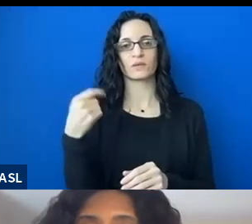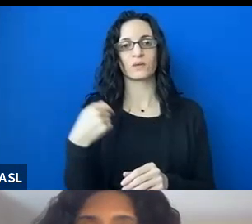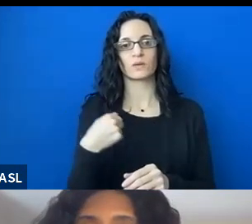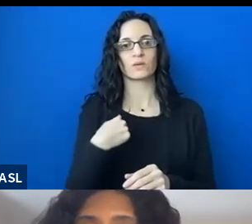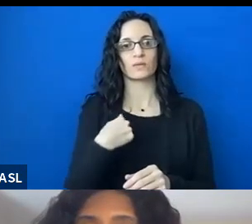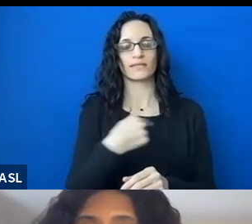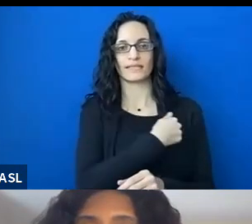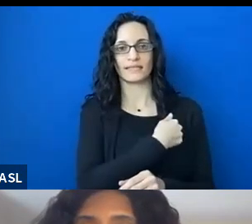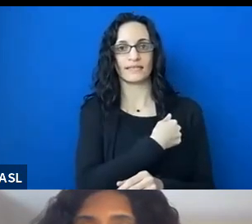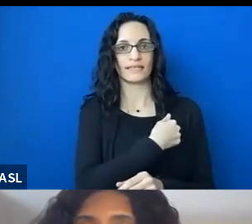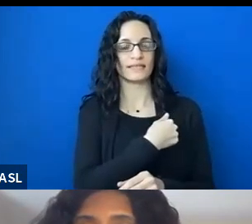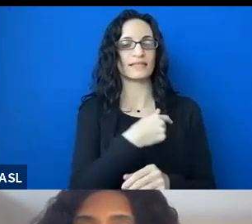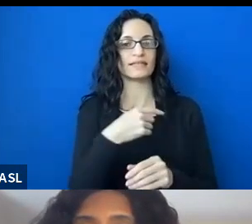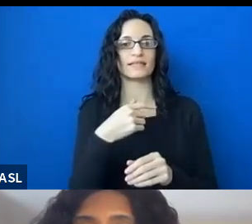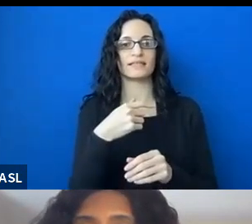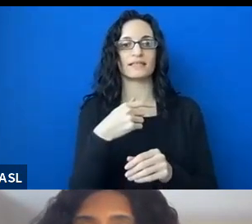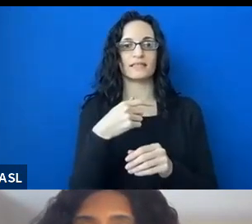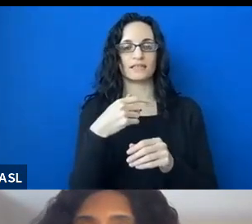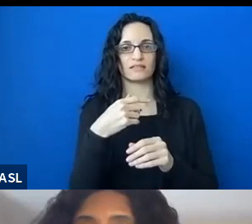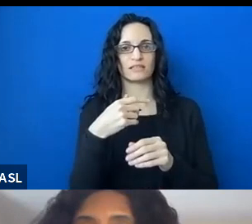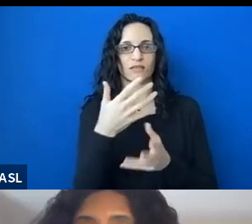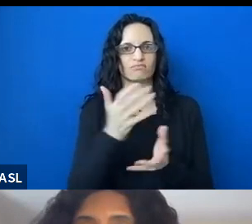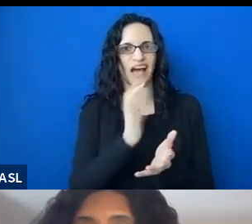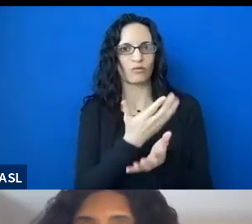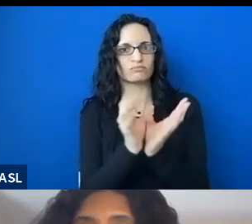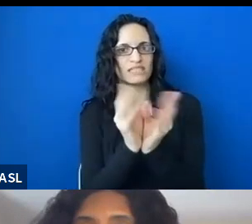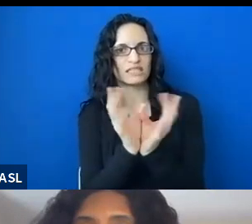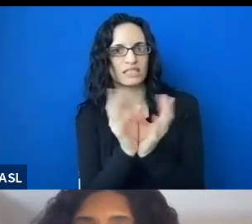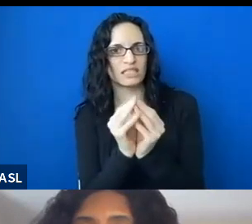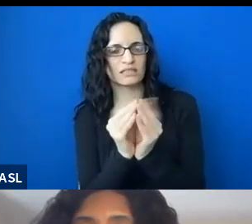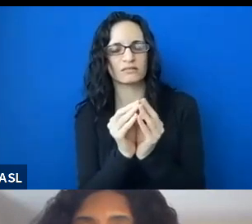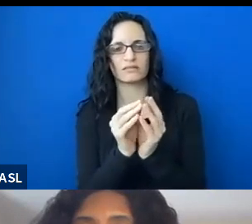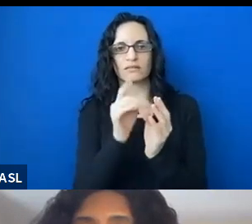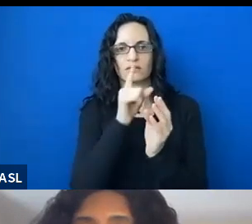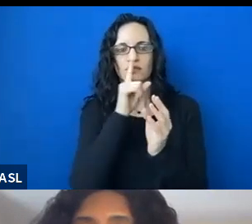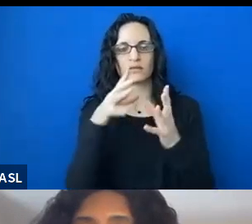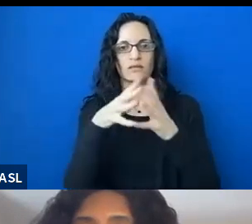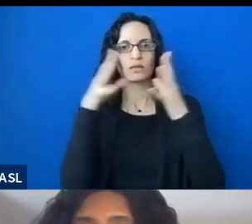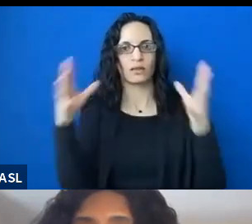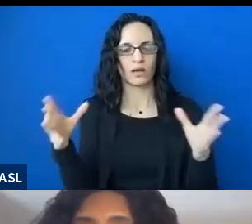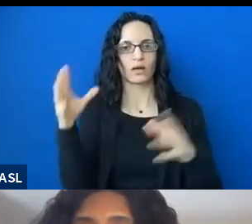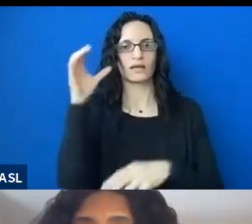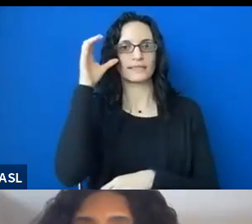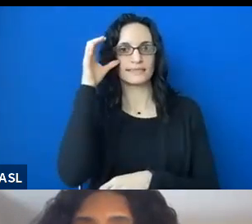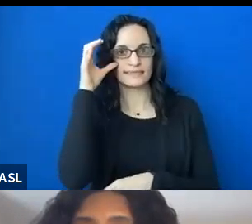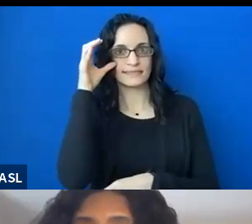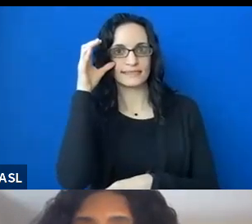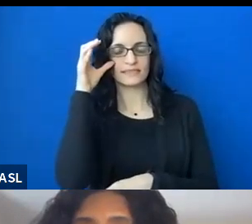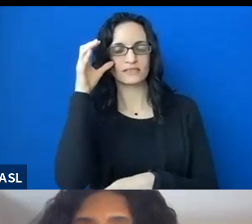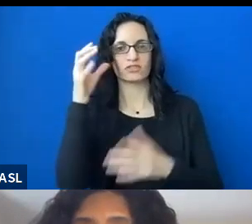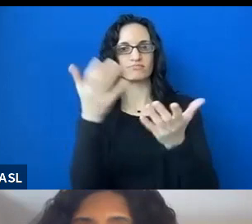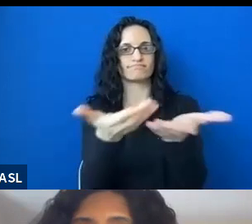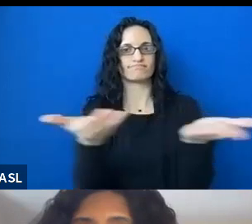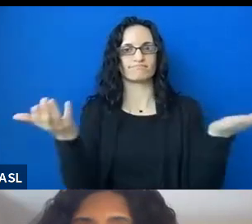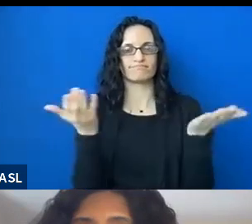we spent the majority of our meeting really listening and hearing from, again, our Boston